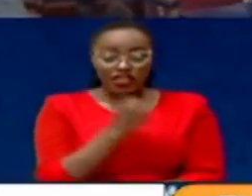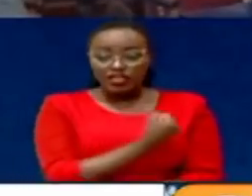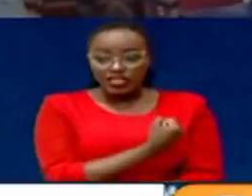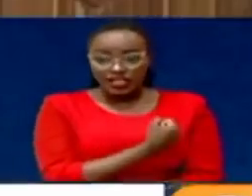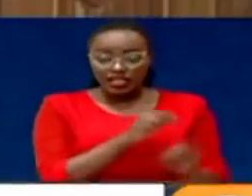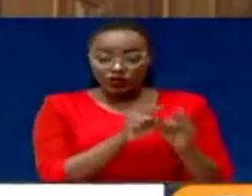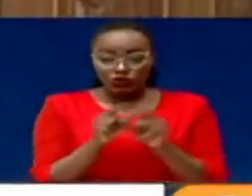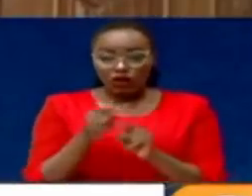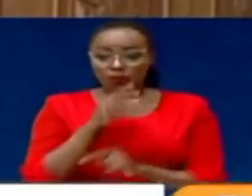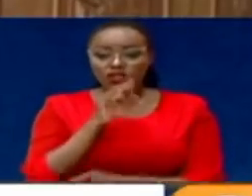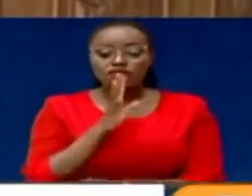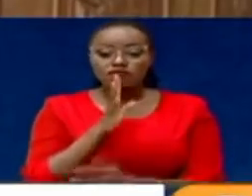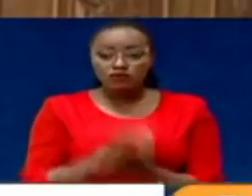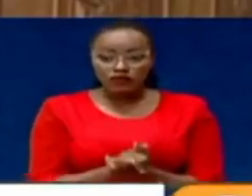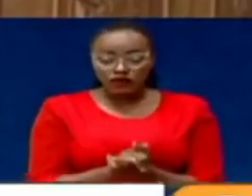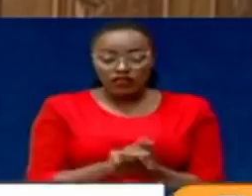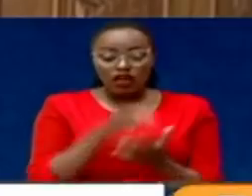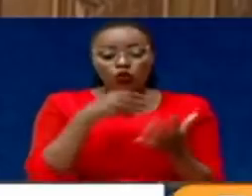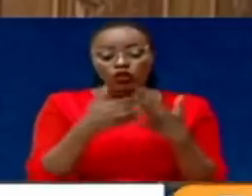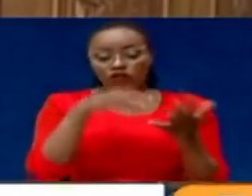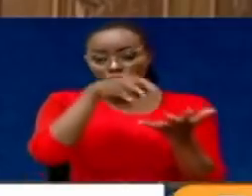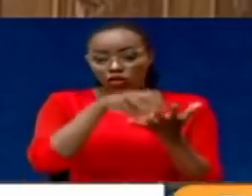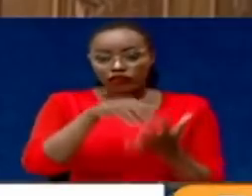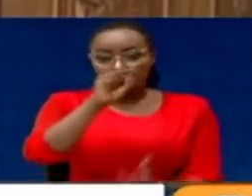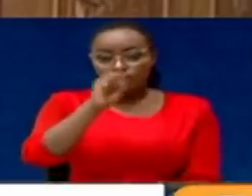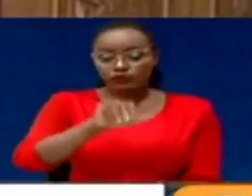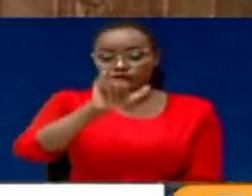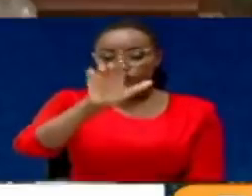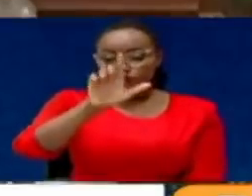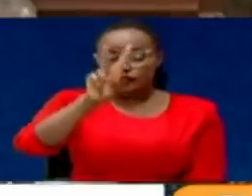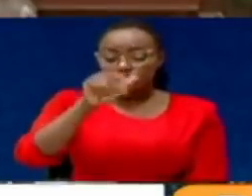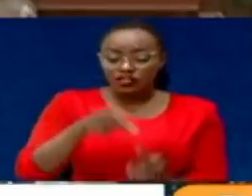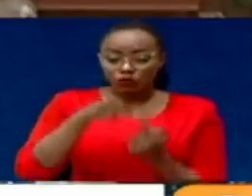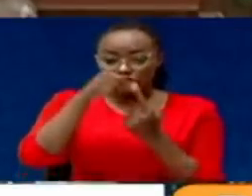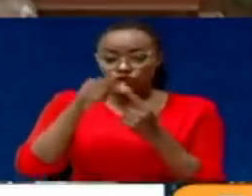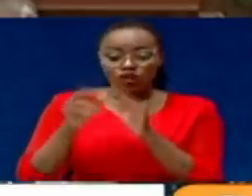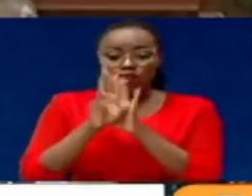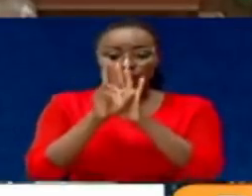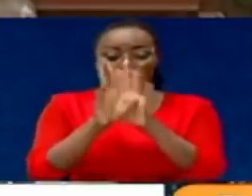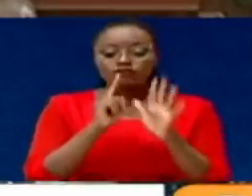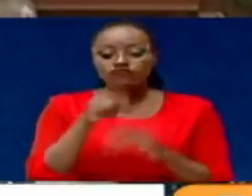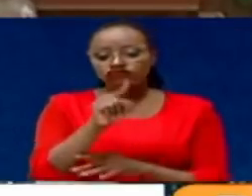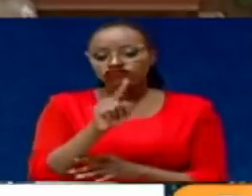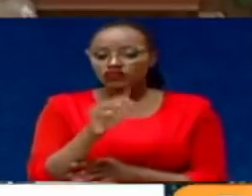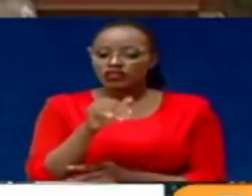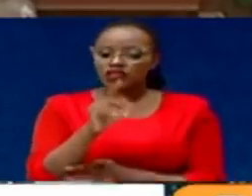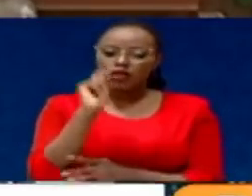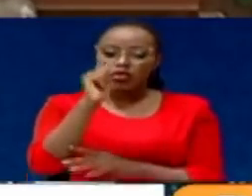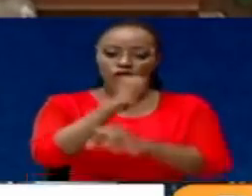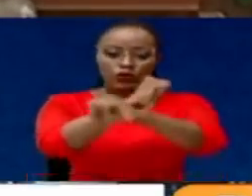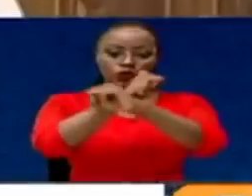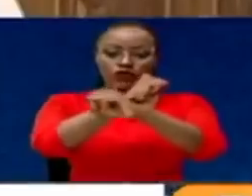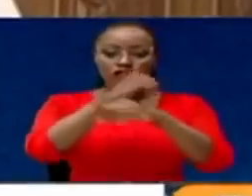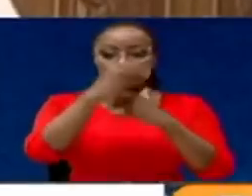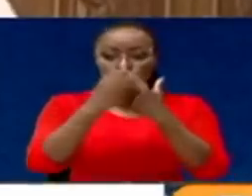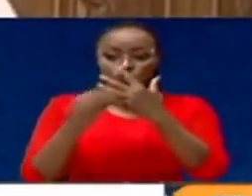Speaker. Substance of the impeachment, but Sylvia Musea, mwakilishi wodi maalum, alikuwa wa kwanza kutoa ushahidi wake kumtetea Gavana